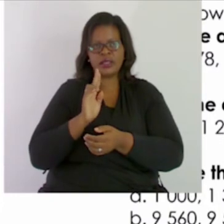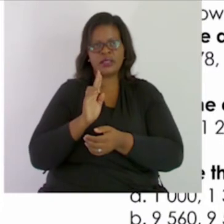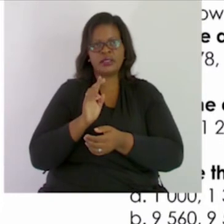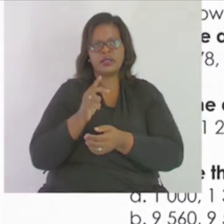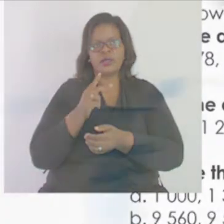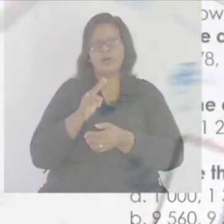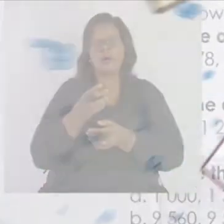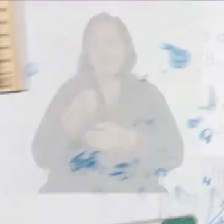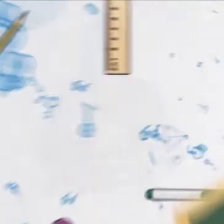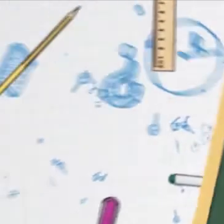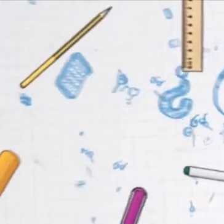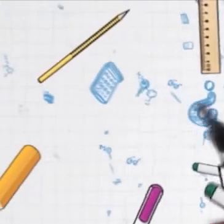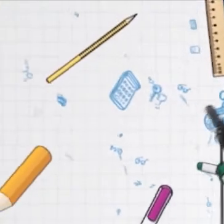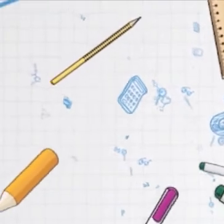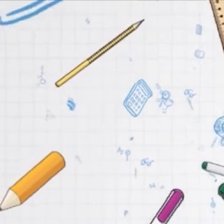wrong.